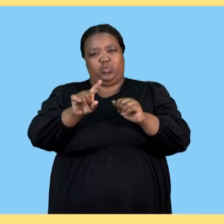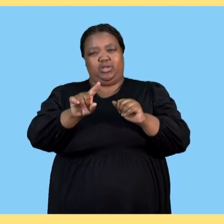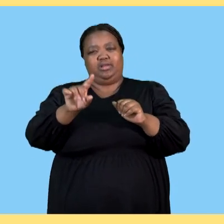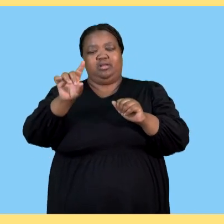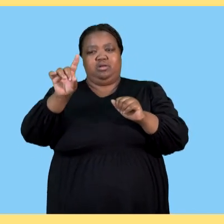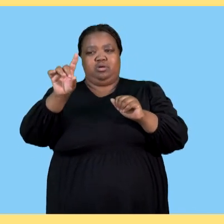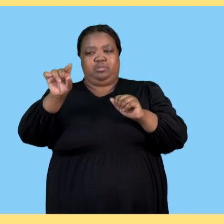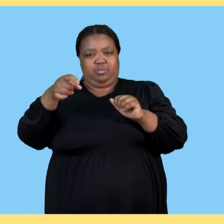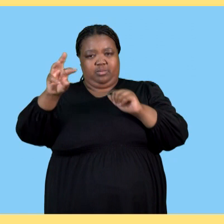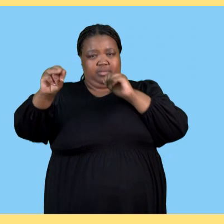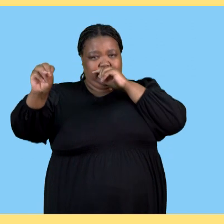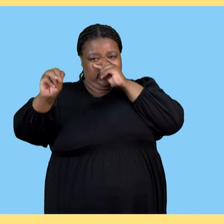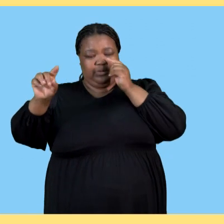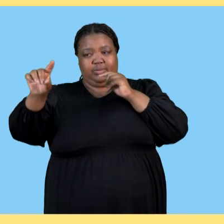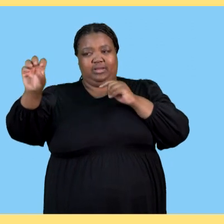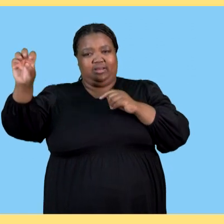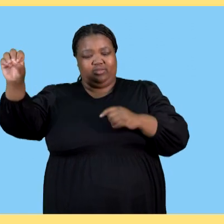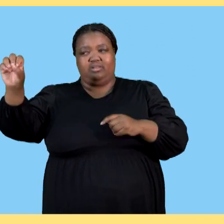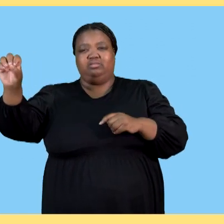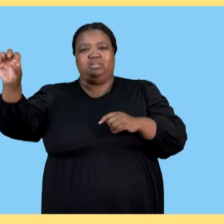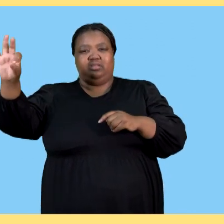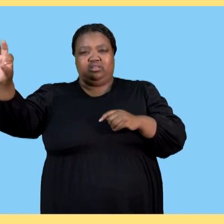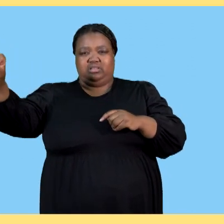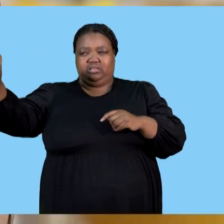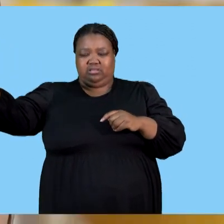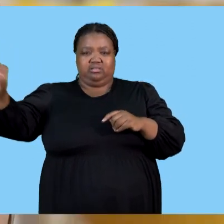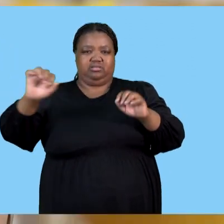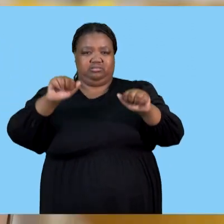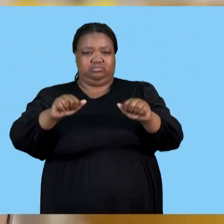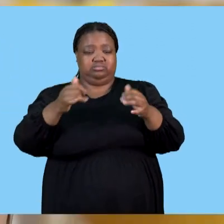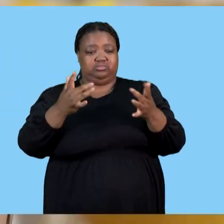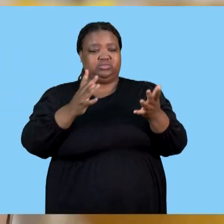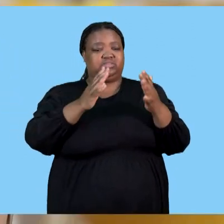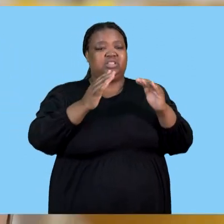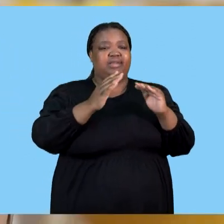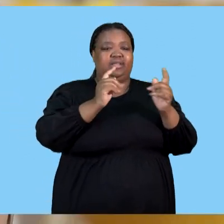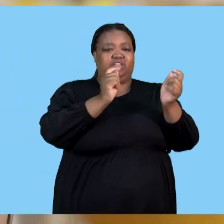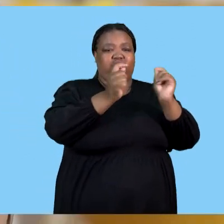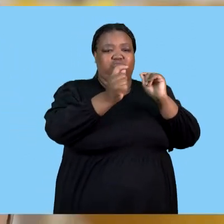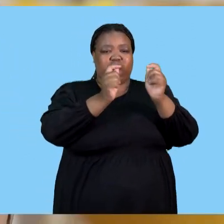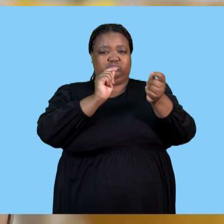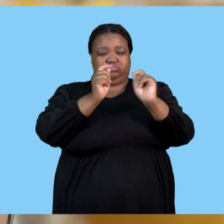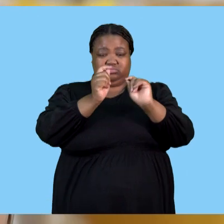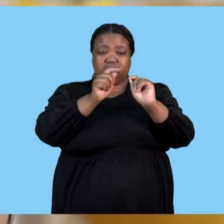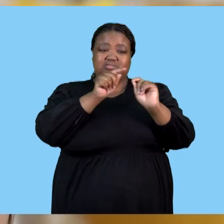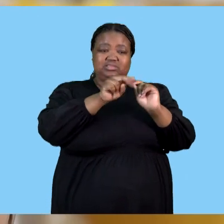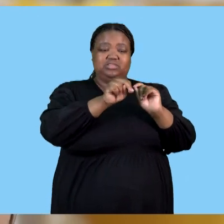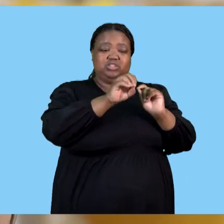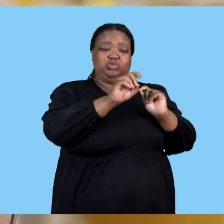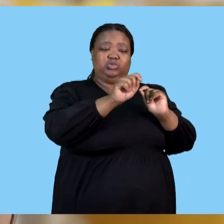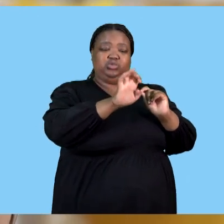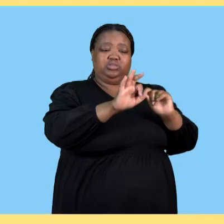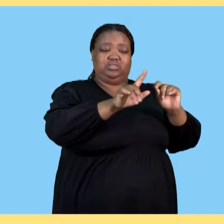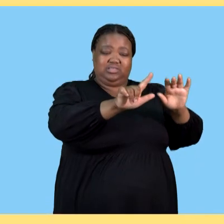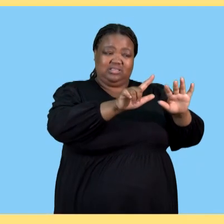1,100,000 and then 300. That is how I would do adjustments that affect note number 7, and